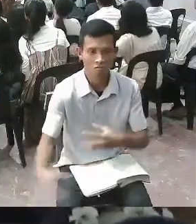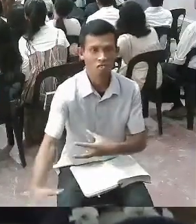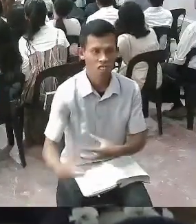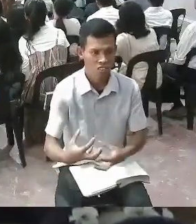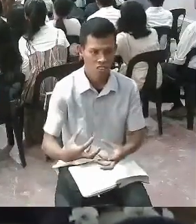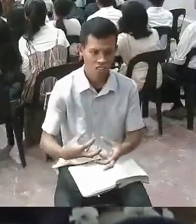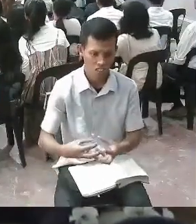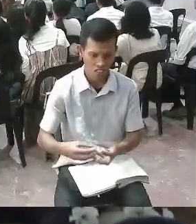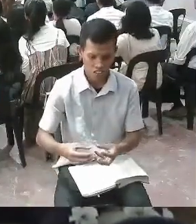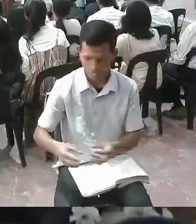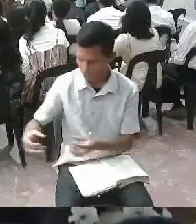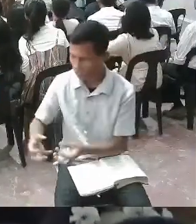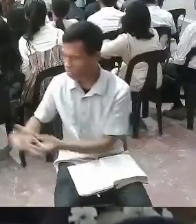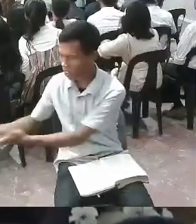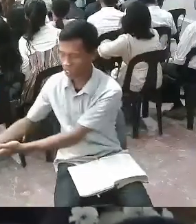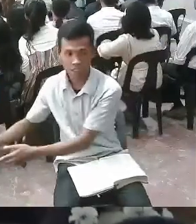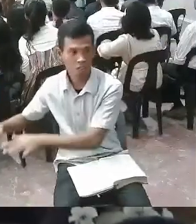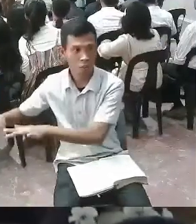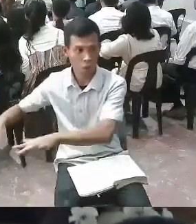could feed his children.